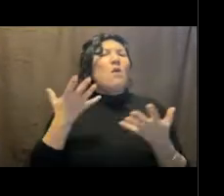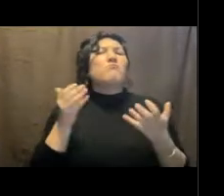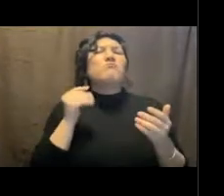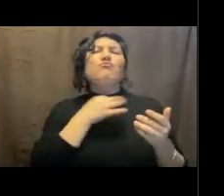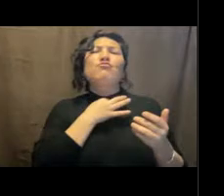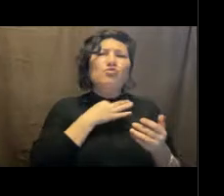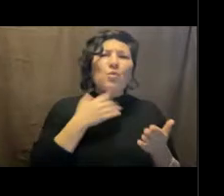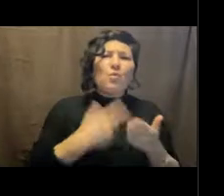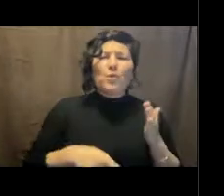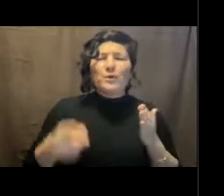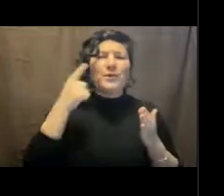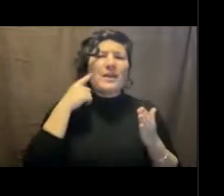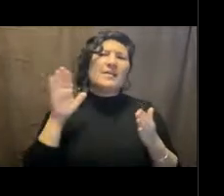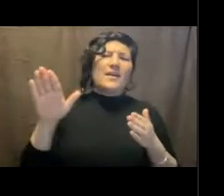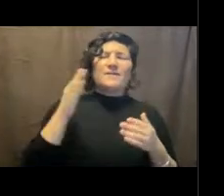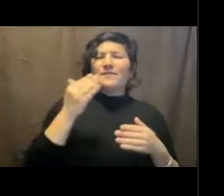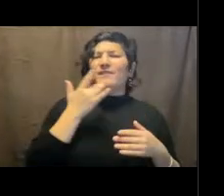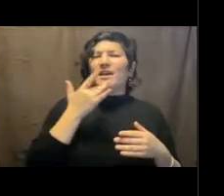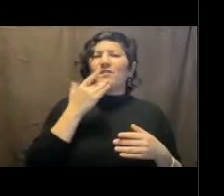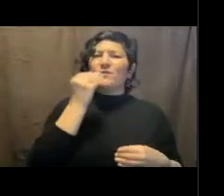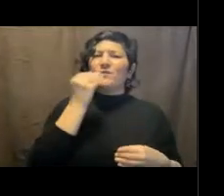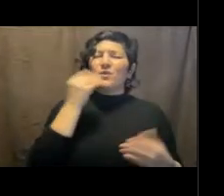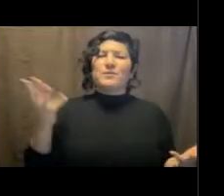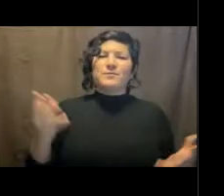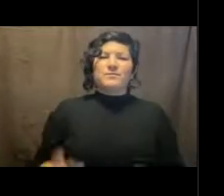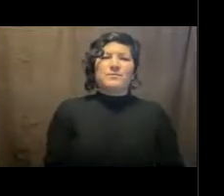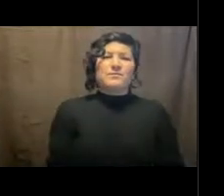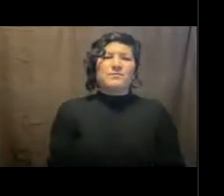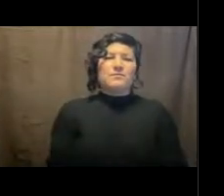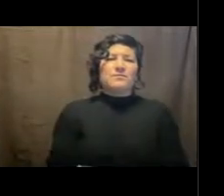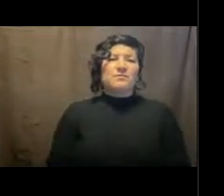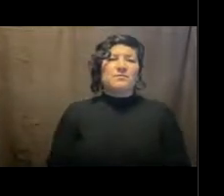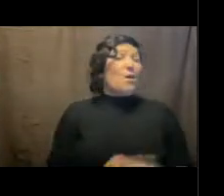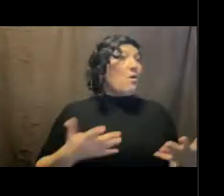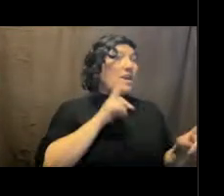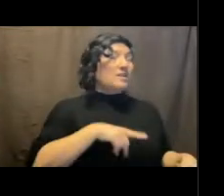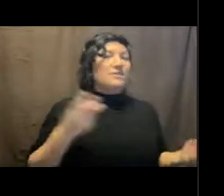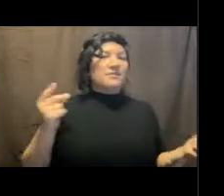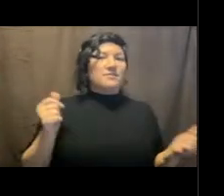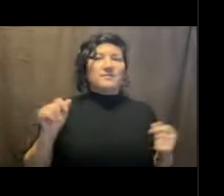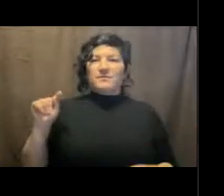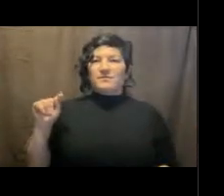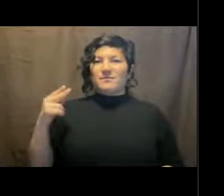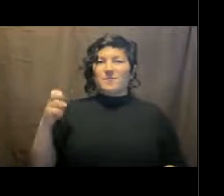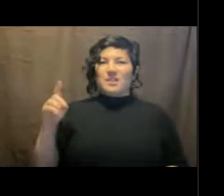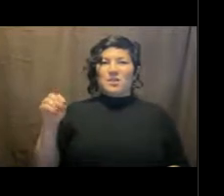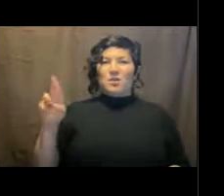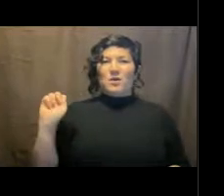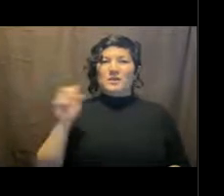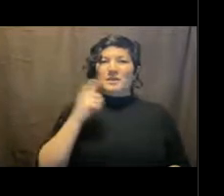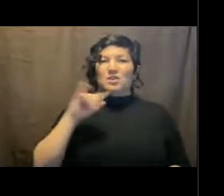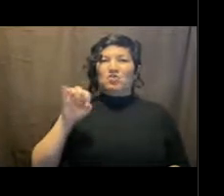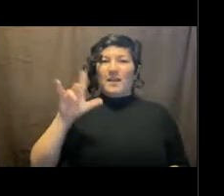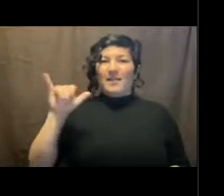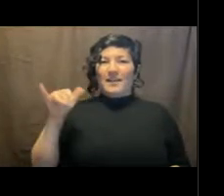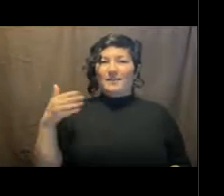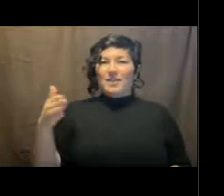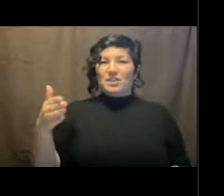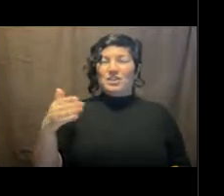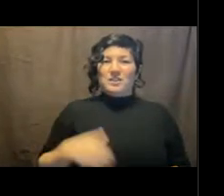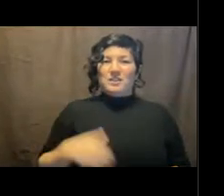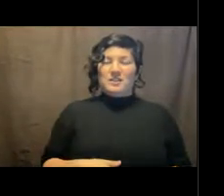their favorite food? Oh, and we have an answer already. Theodore says jellyfish. Texas